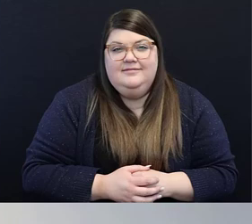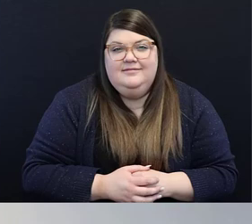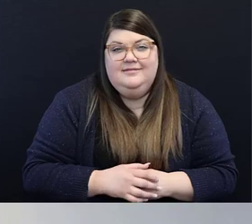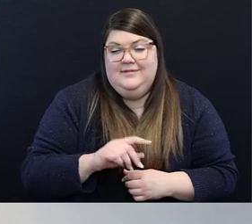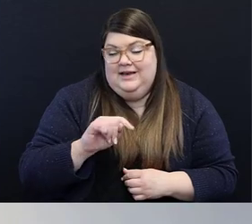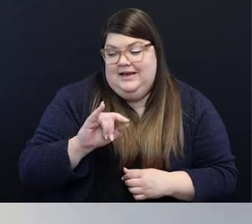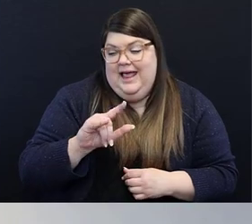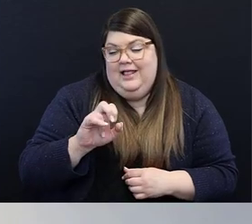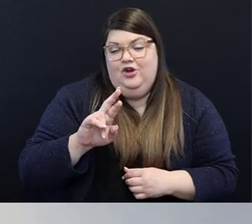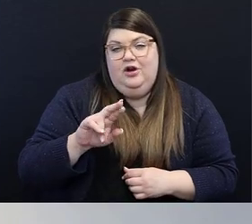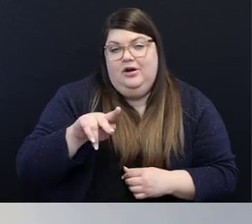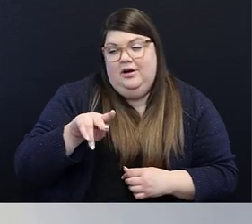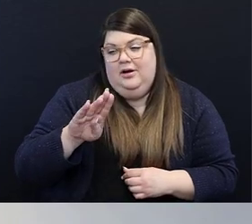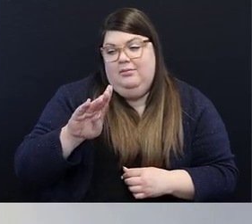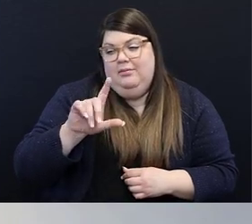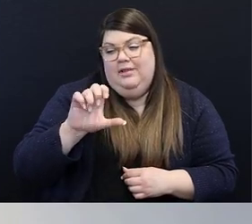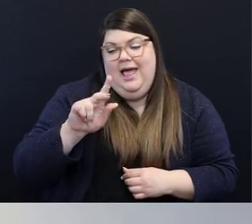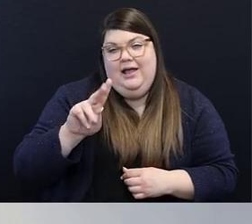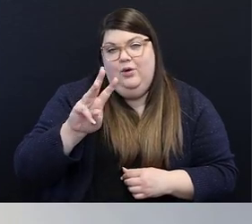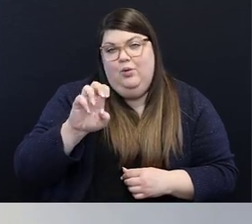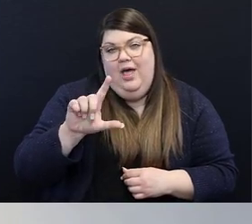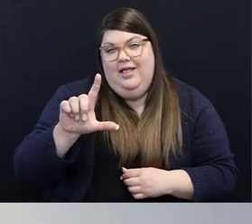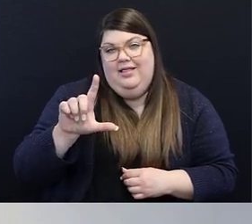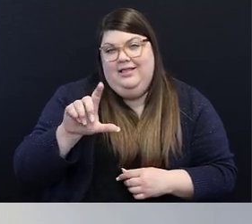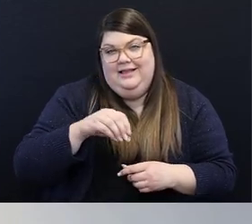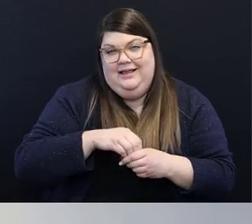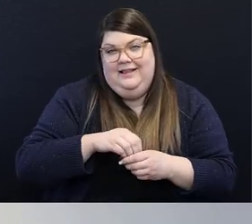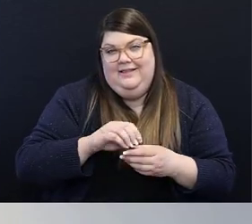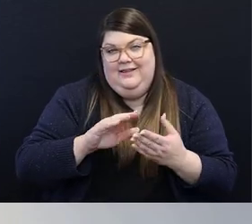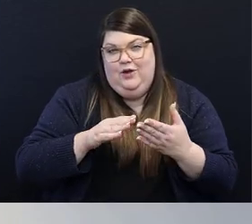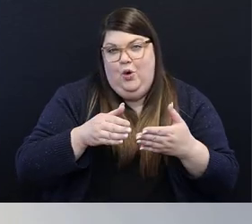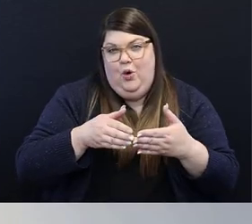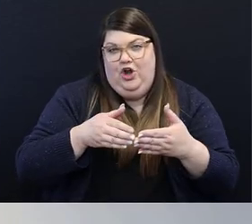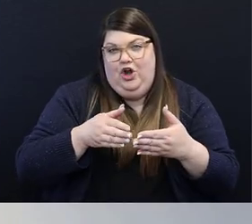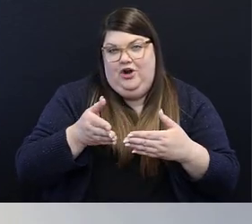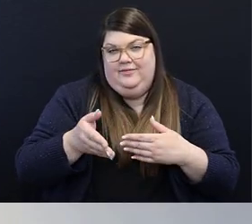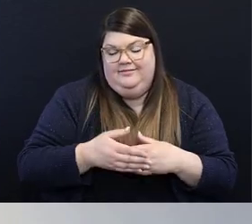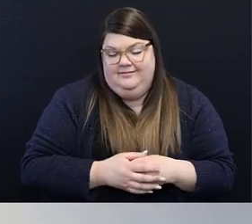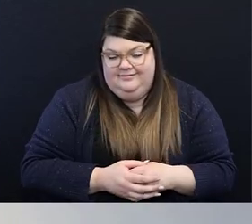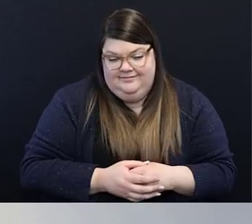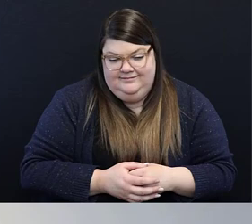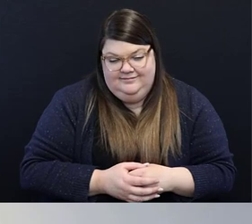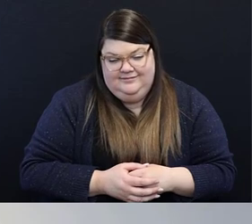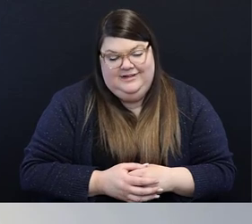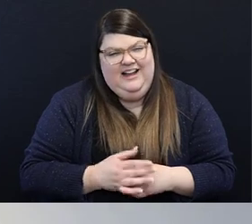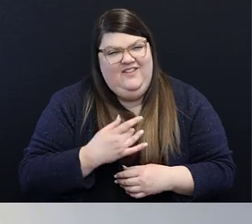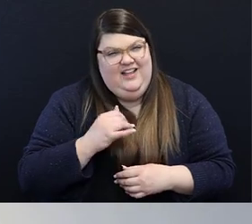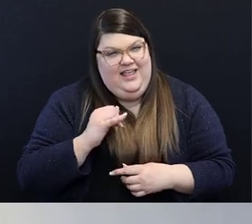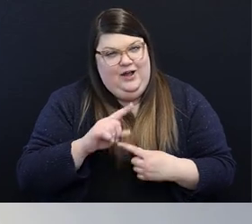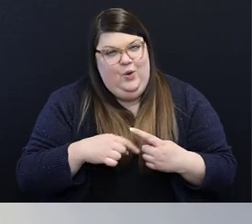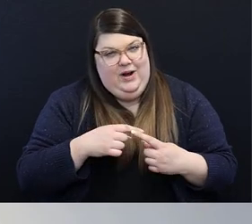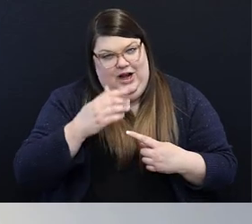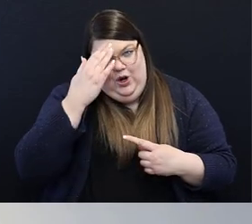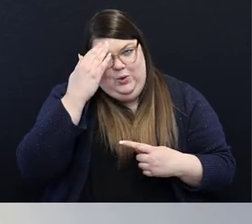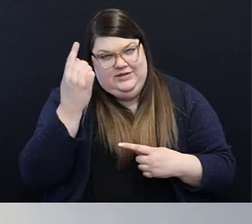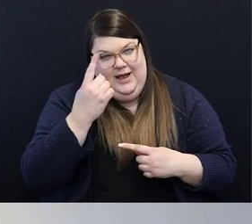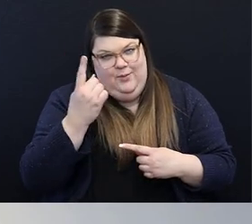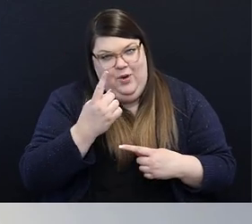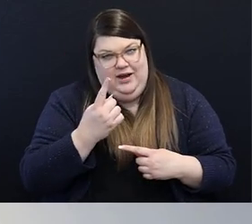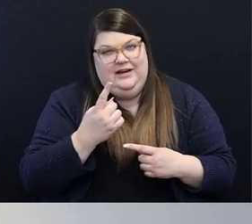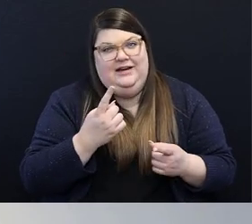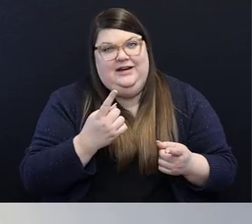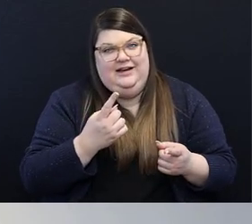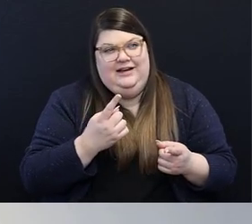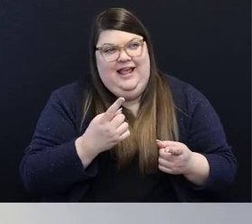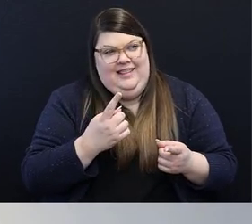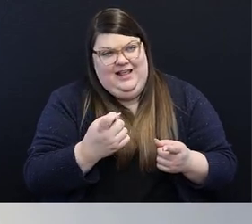There's Tyler Blackwell in the corner. Oh, God. I feel like when I know someone and they ask a question, it's